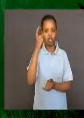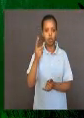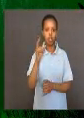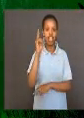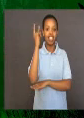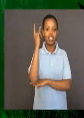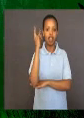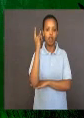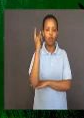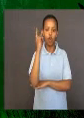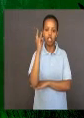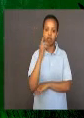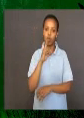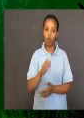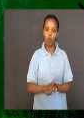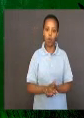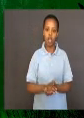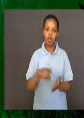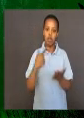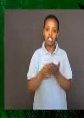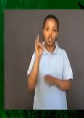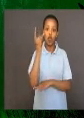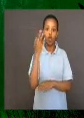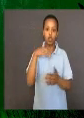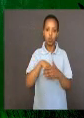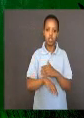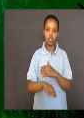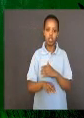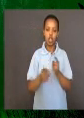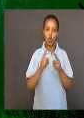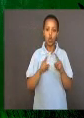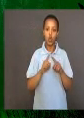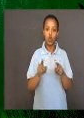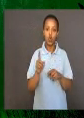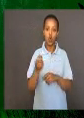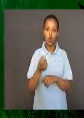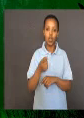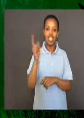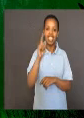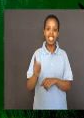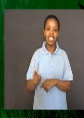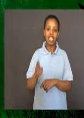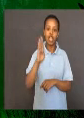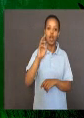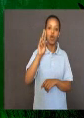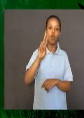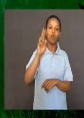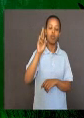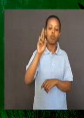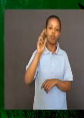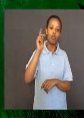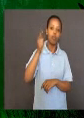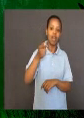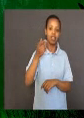Within this forest, there is a species of green bugs that live